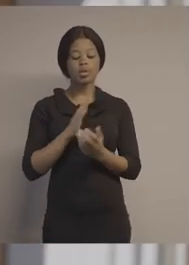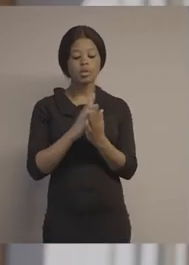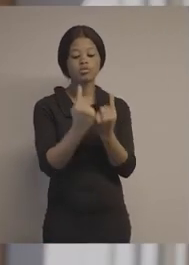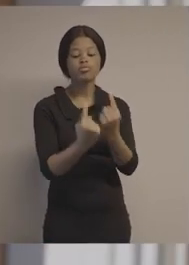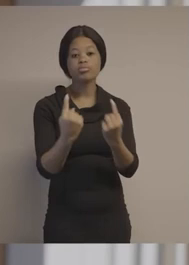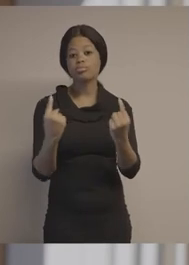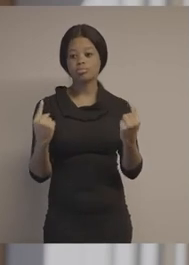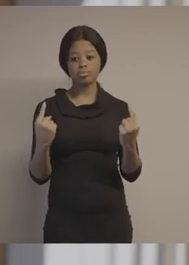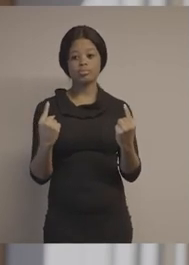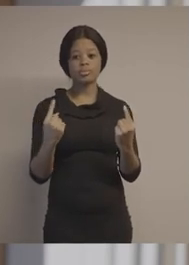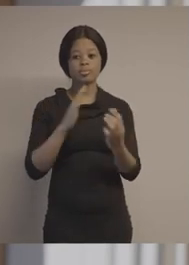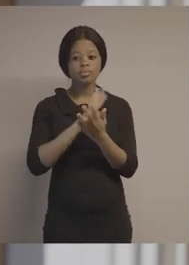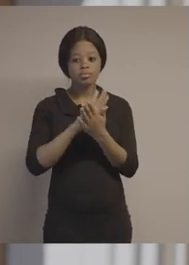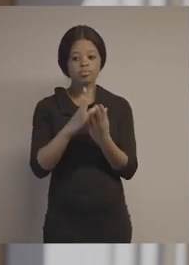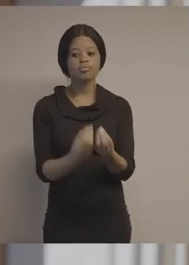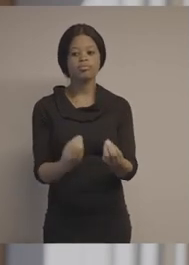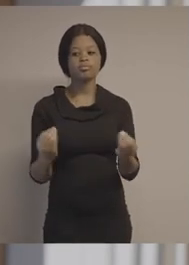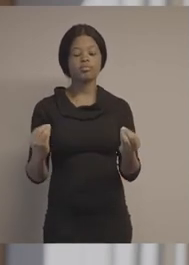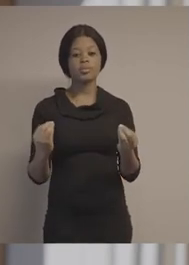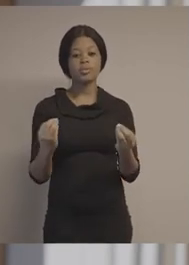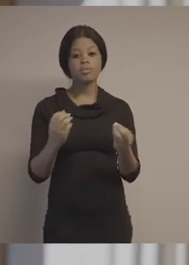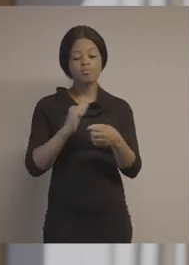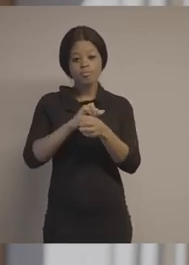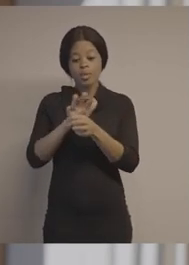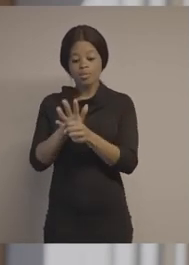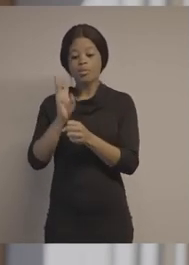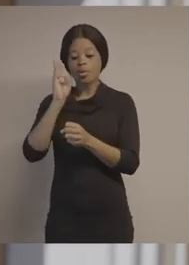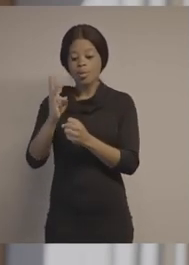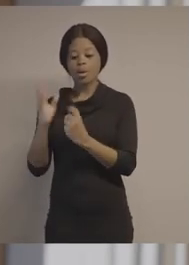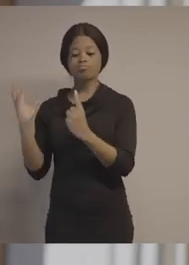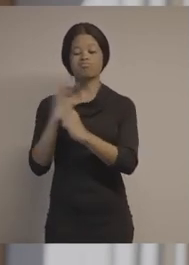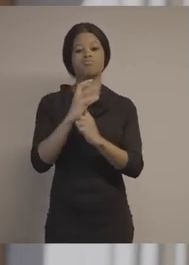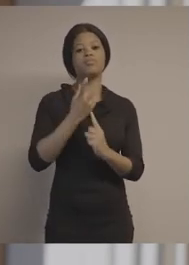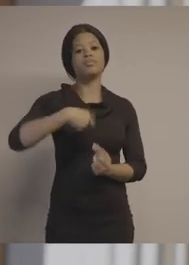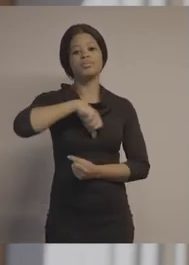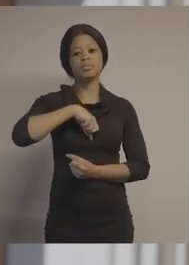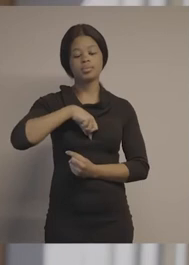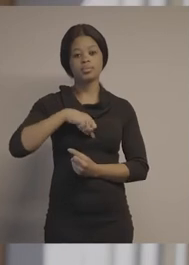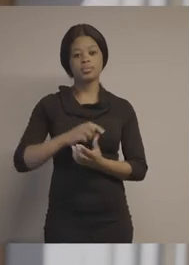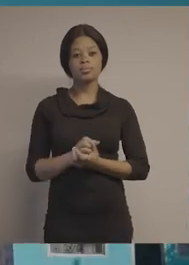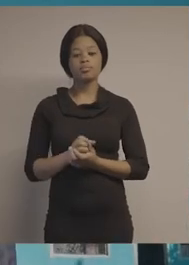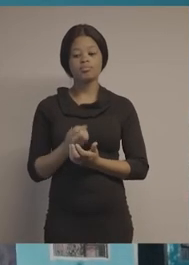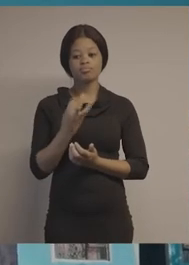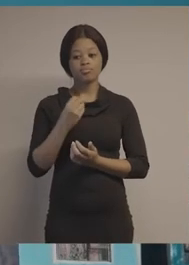kyk en na die medemens of na ons kinders kan kyk, sal die COVID ons regtig tref, baie